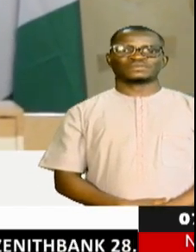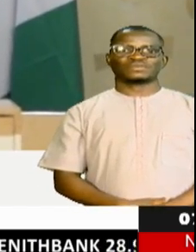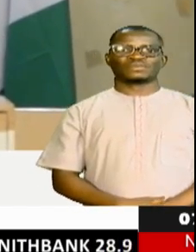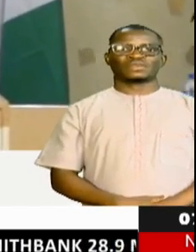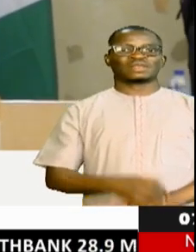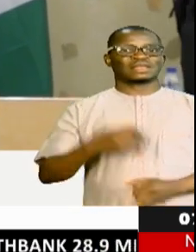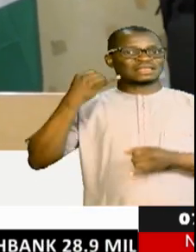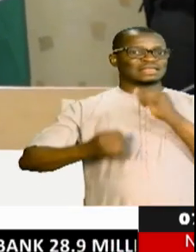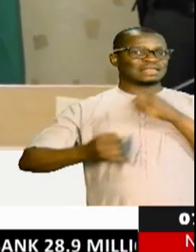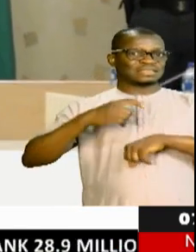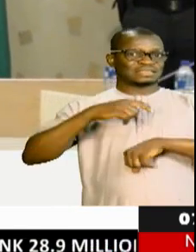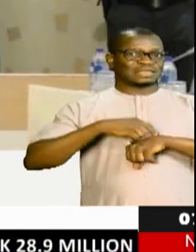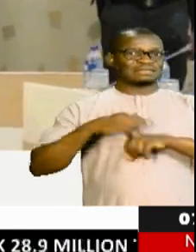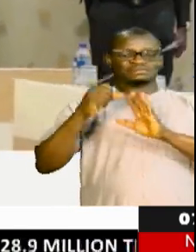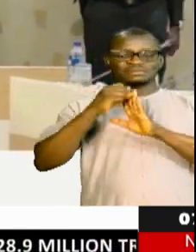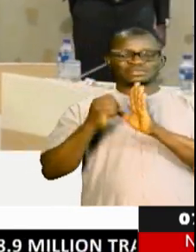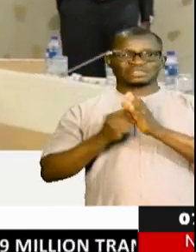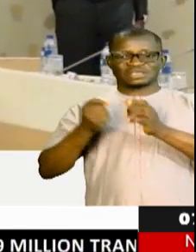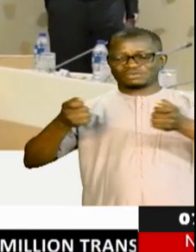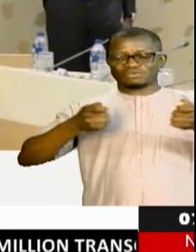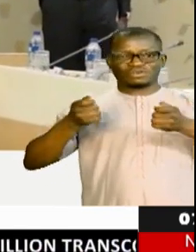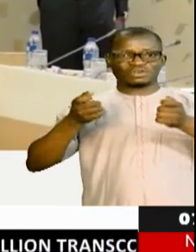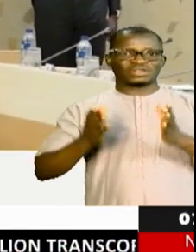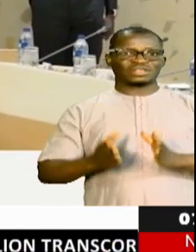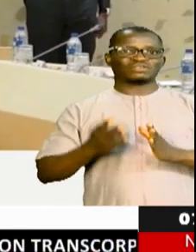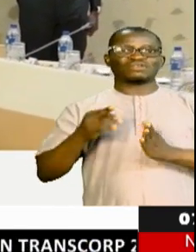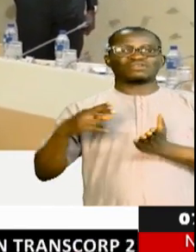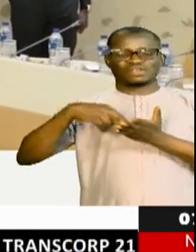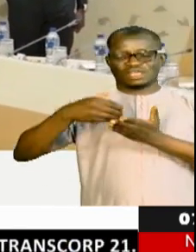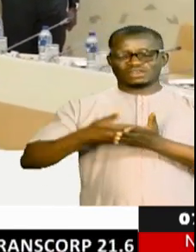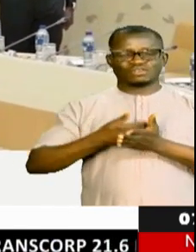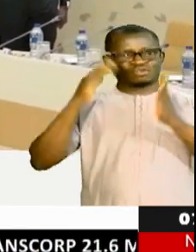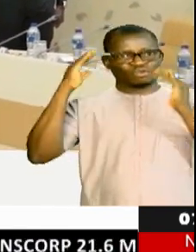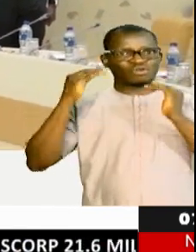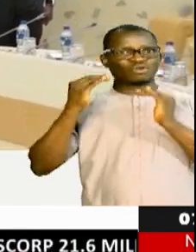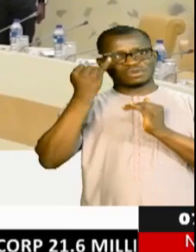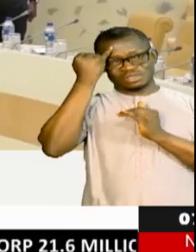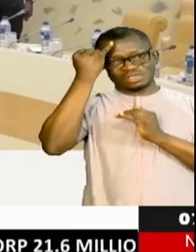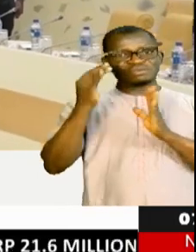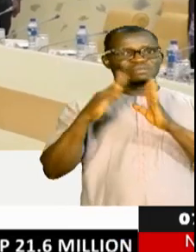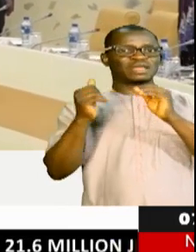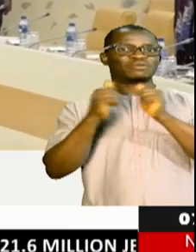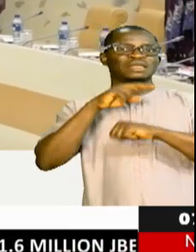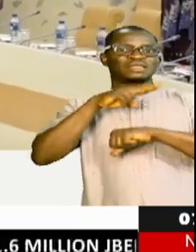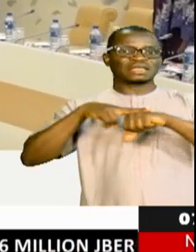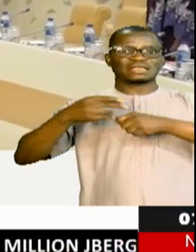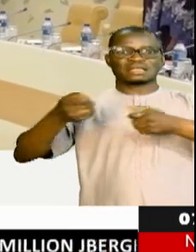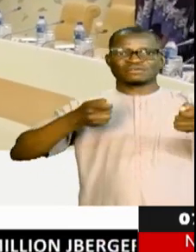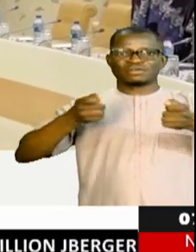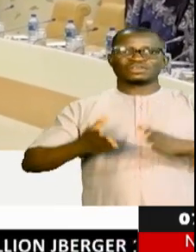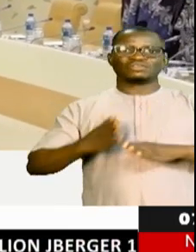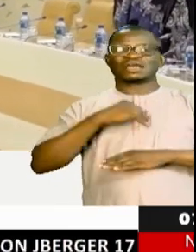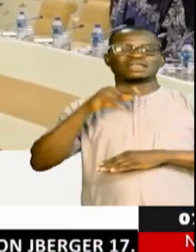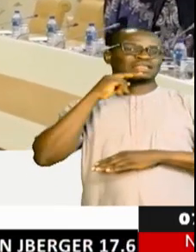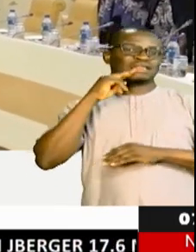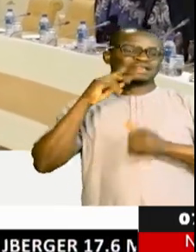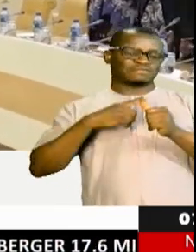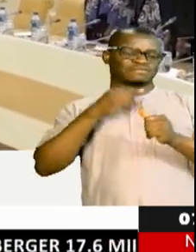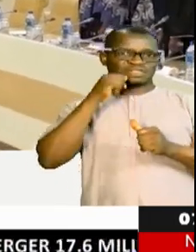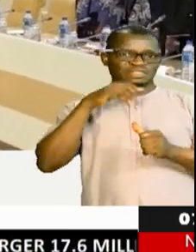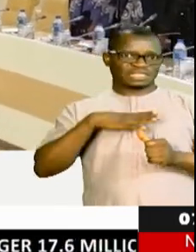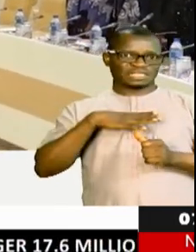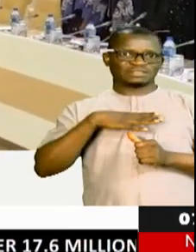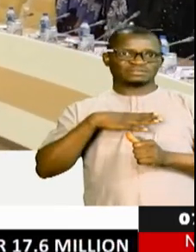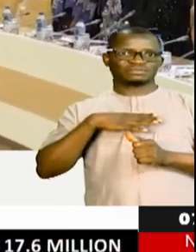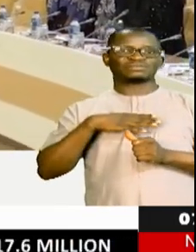The last time state coordinators of Renewed Hope Initiative met with the national coordinator and Nigeria's First Lady, Oluremi Tinubu,